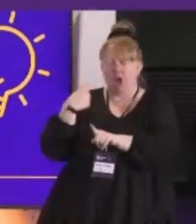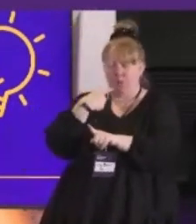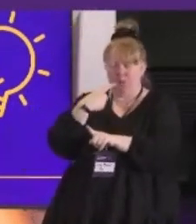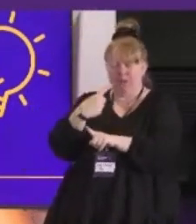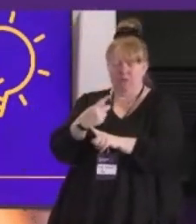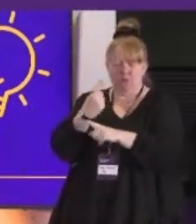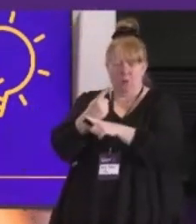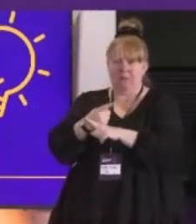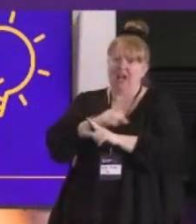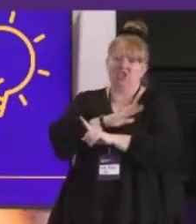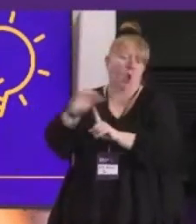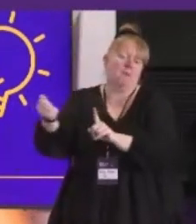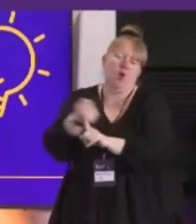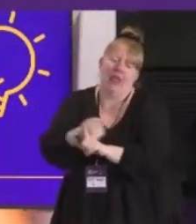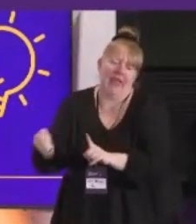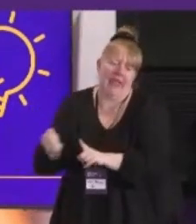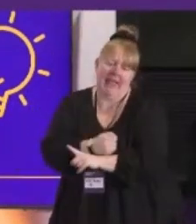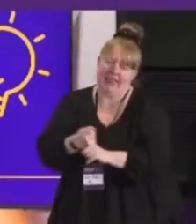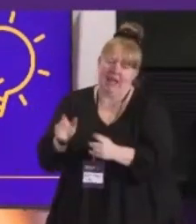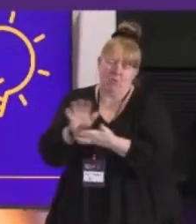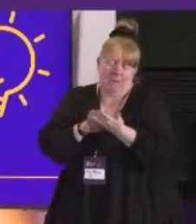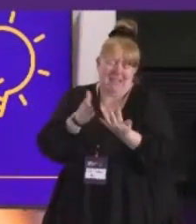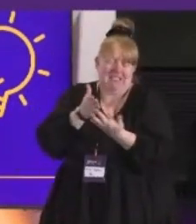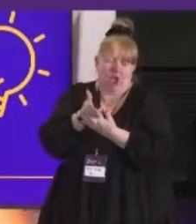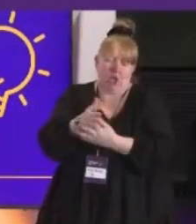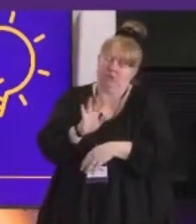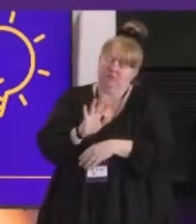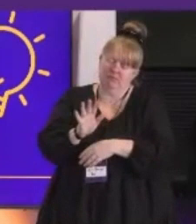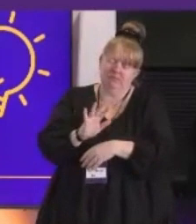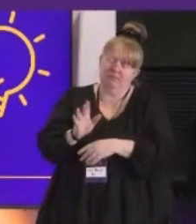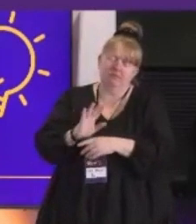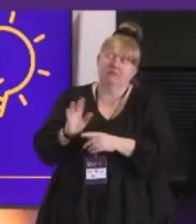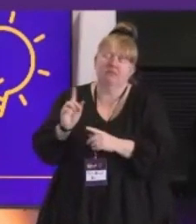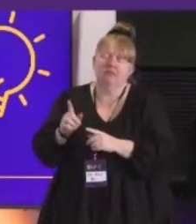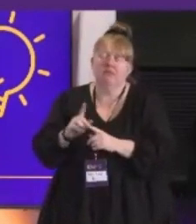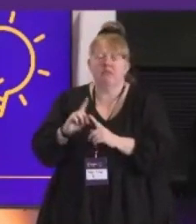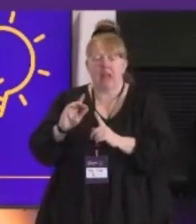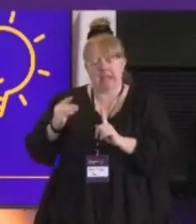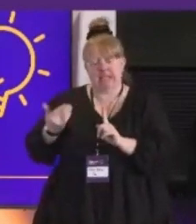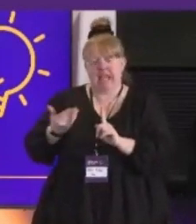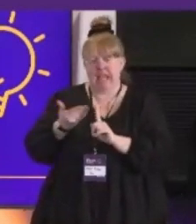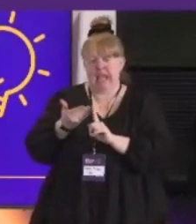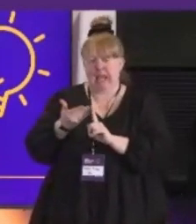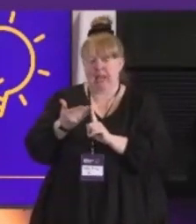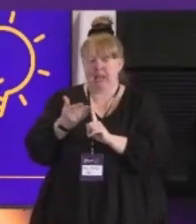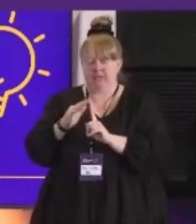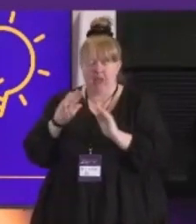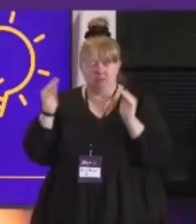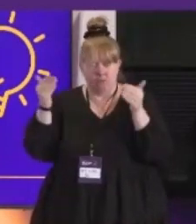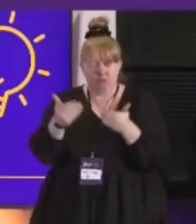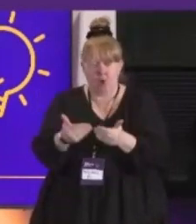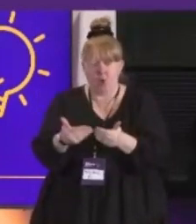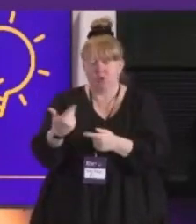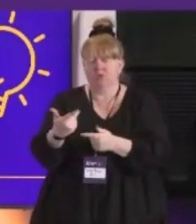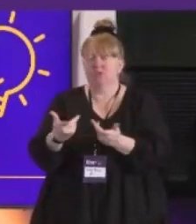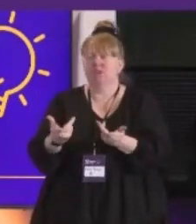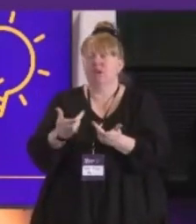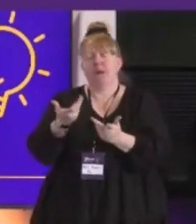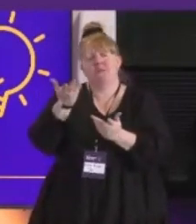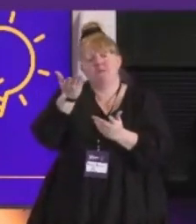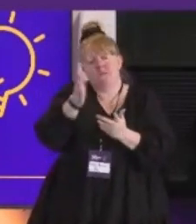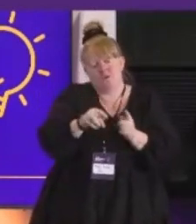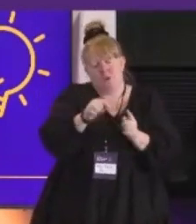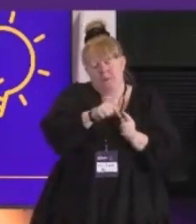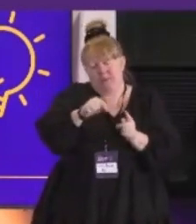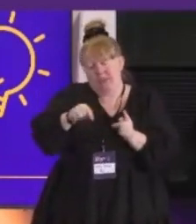a disability. It's so much more than that. So that was kind of like our main approach that we have. But then from that, we have lots of